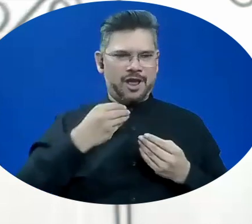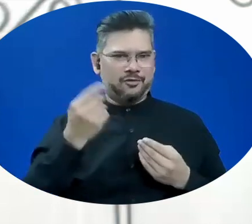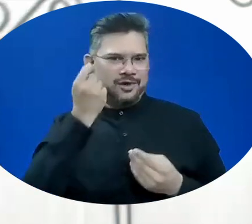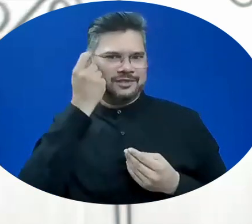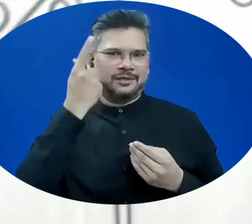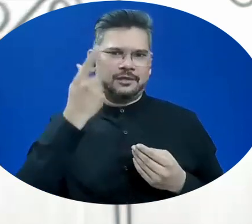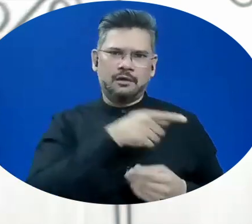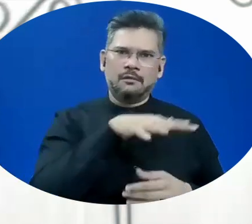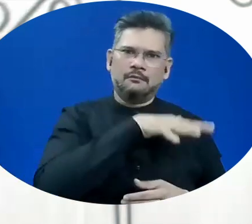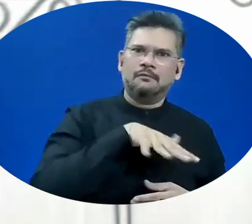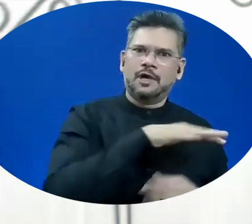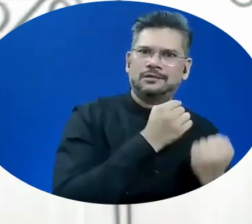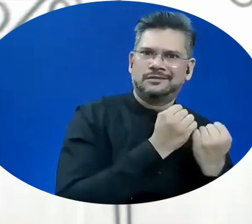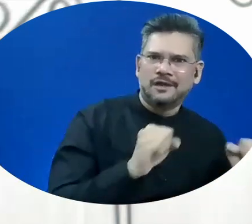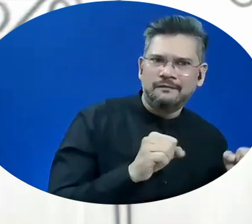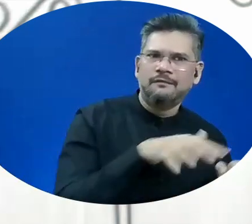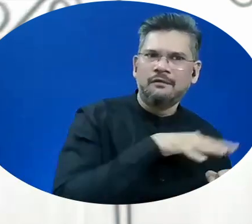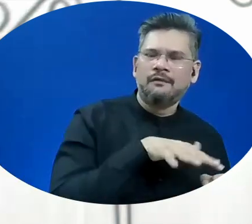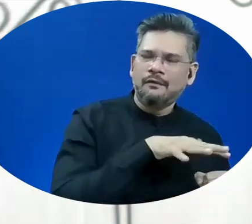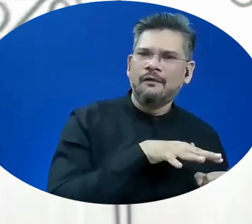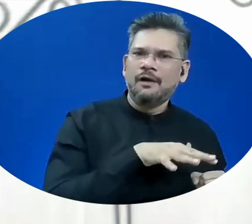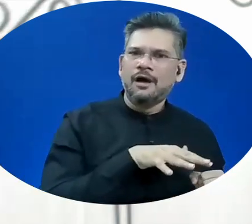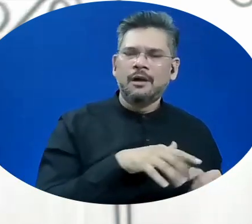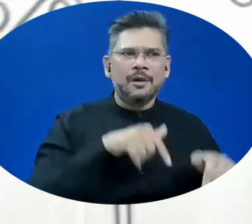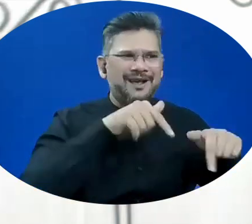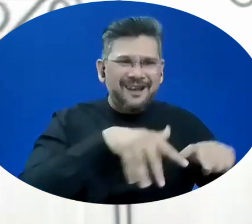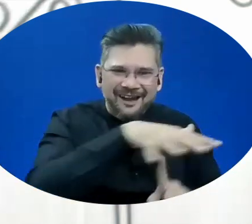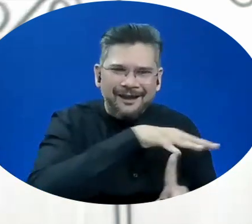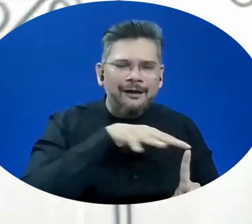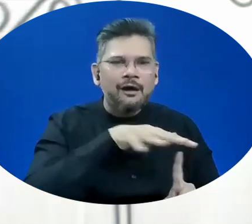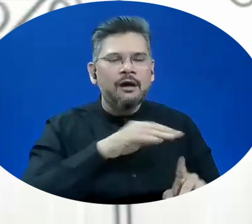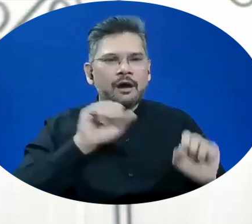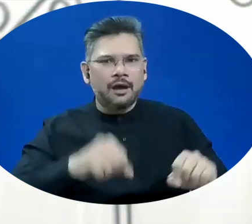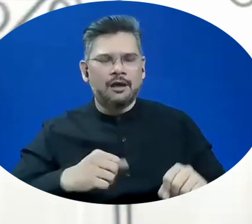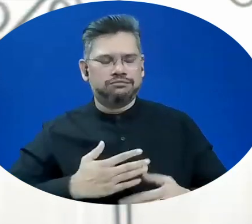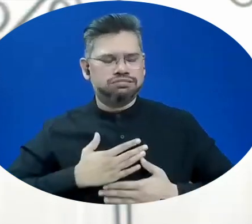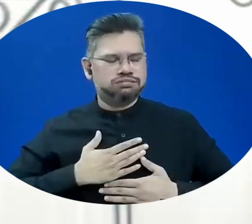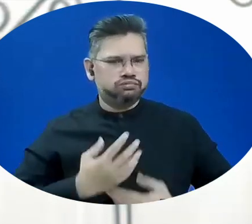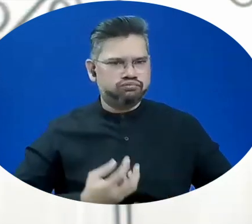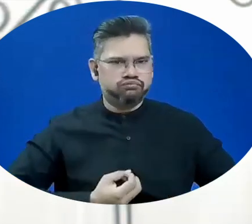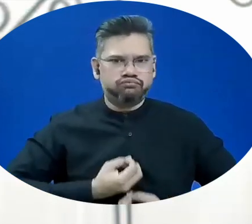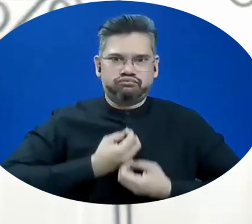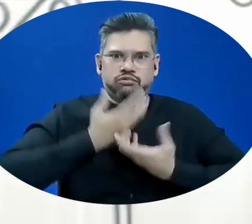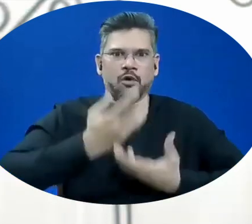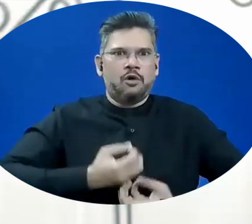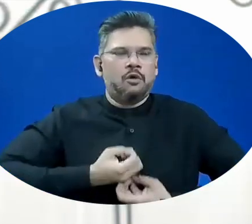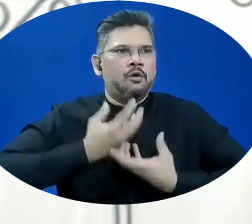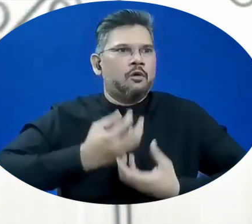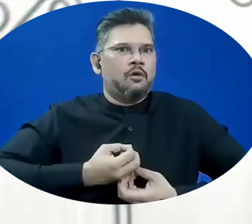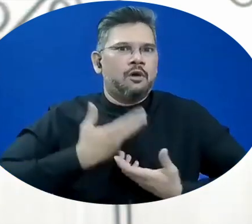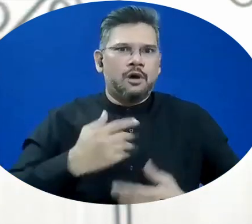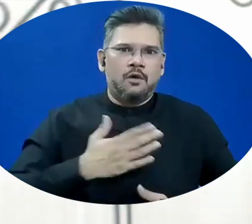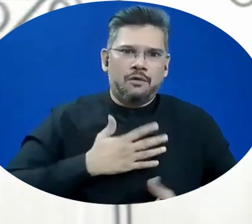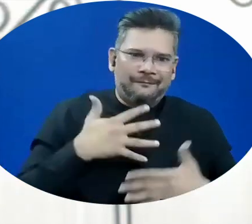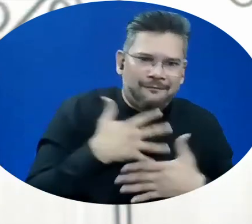from family. I was now in an environment that allowed me to speak my truth, express my fears and my concerns, and